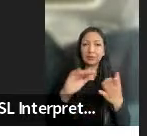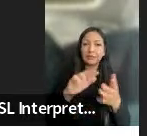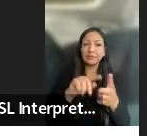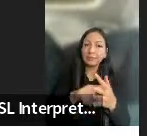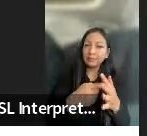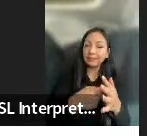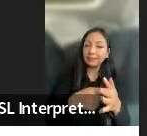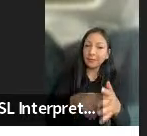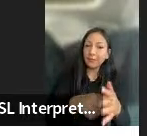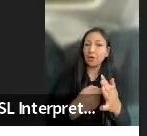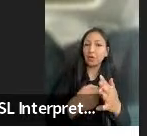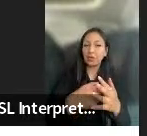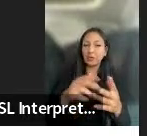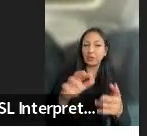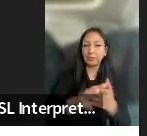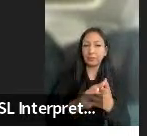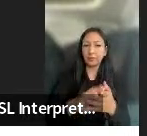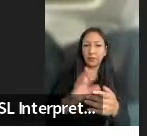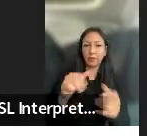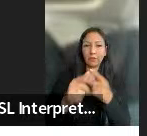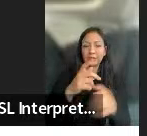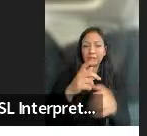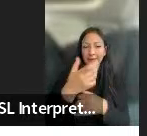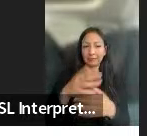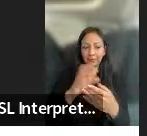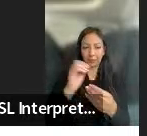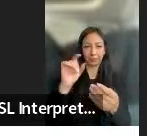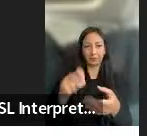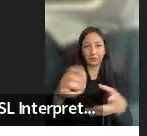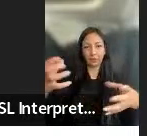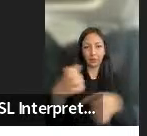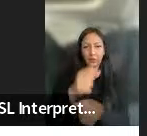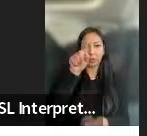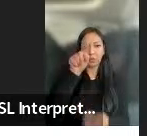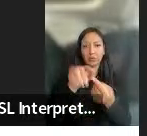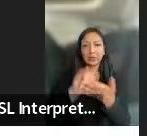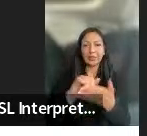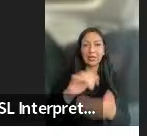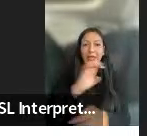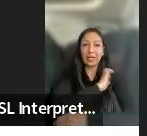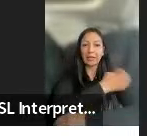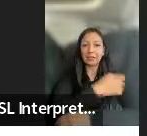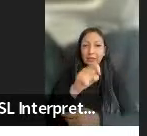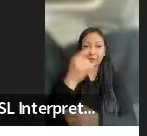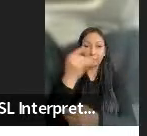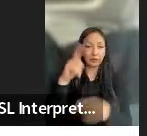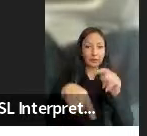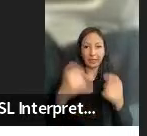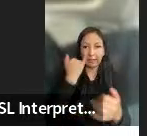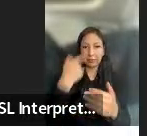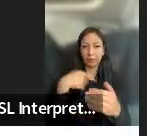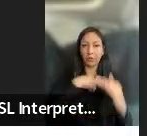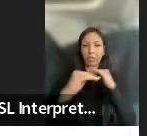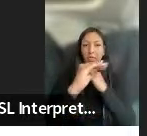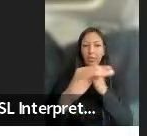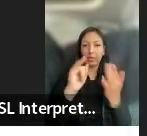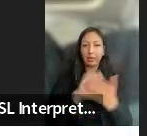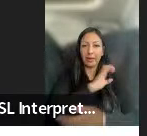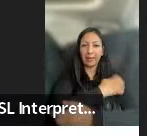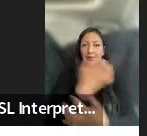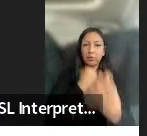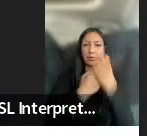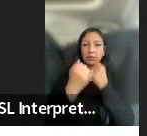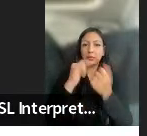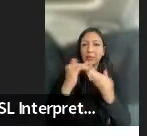foremost reduced our overall energy needs. We can't become a carbon neutral city if we maintain the energy consumption levels that